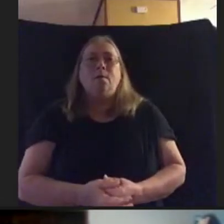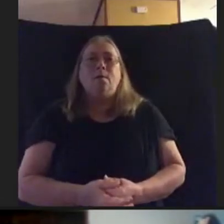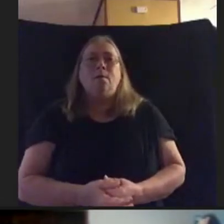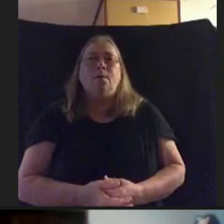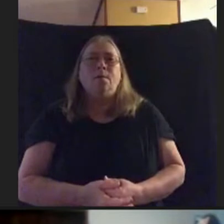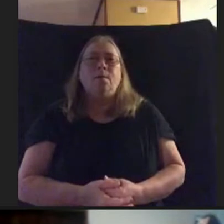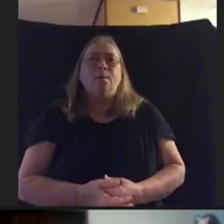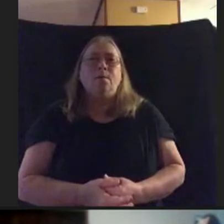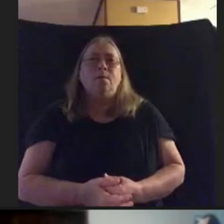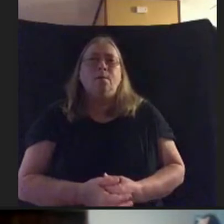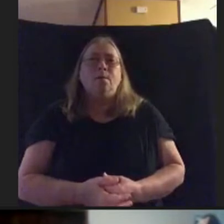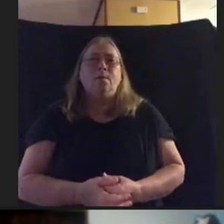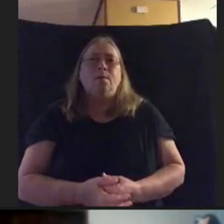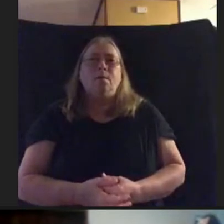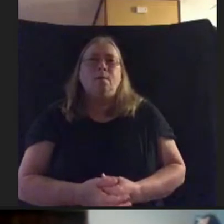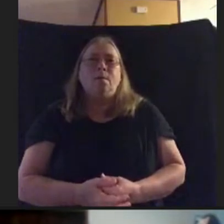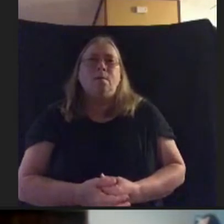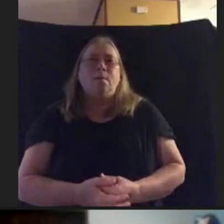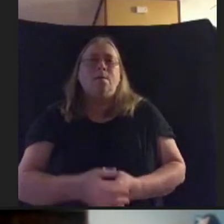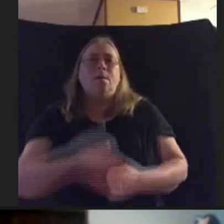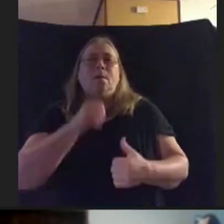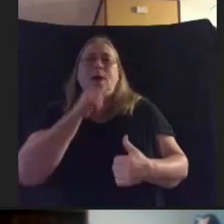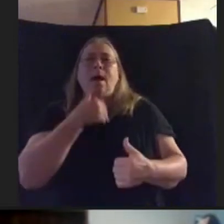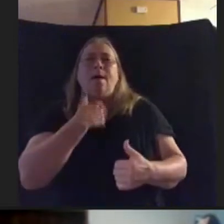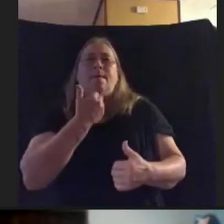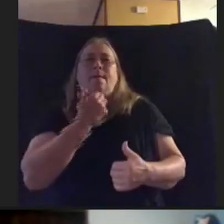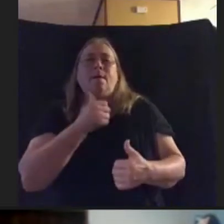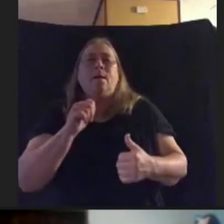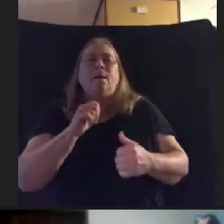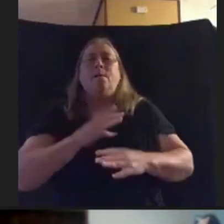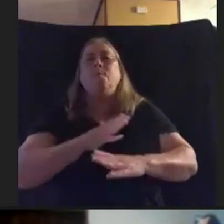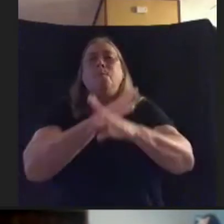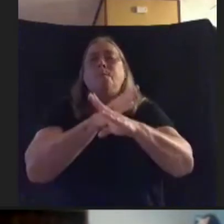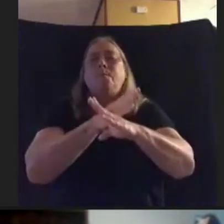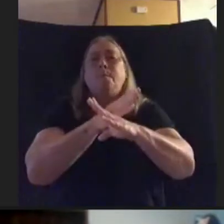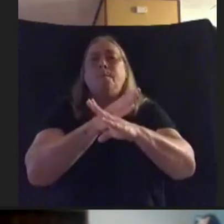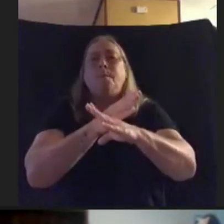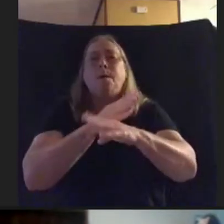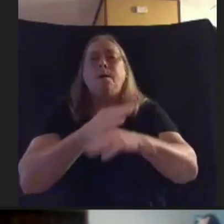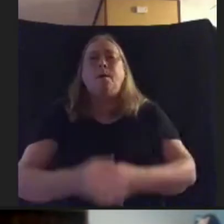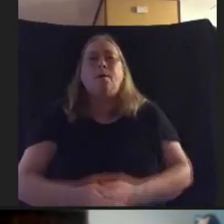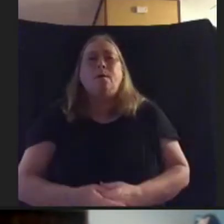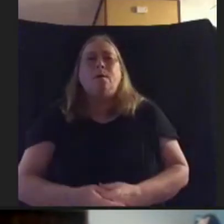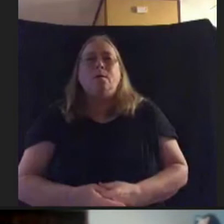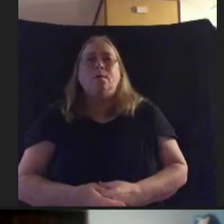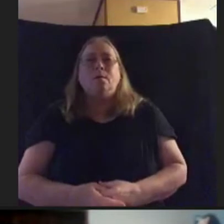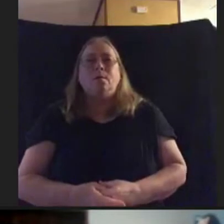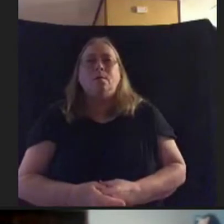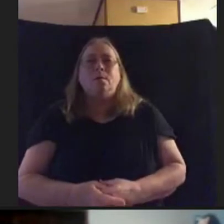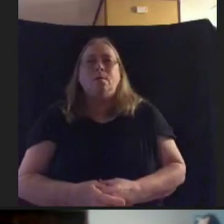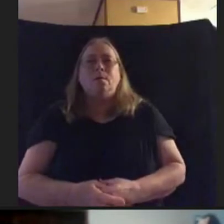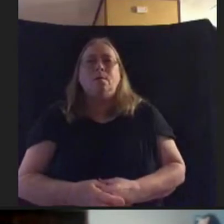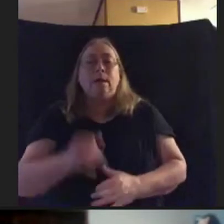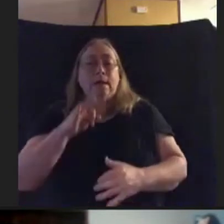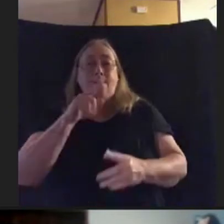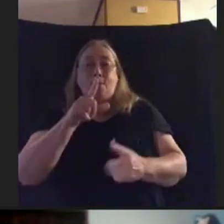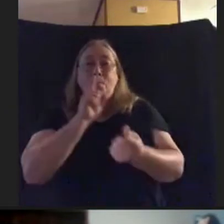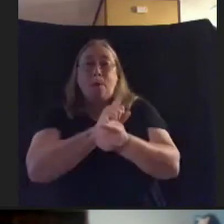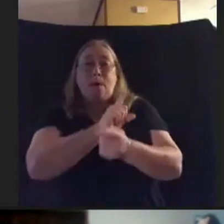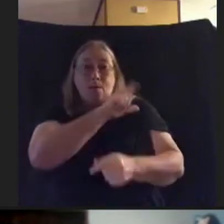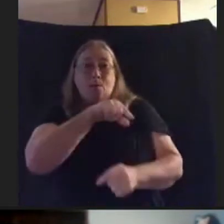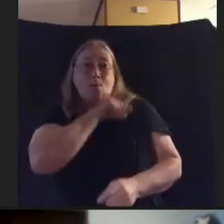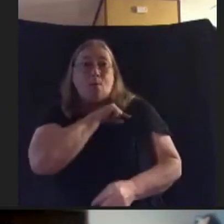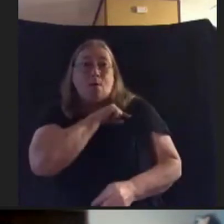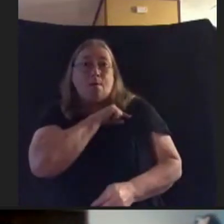having any proof of ID or anything like that with any sort of barriers. So, yeah, if you meet the qualifications,